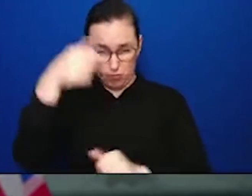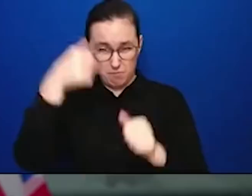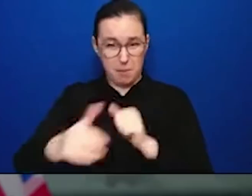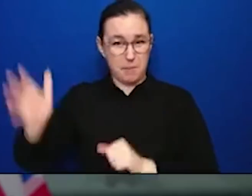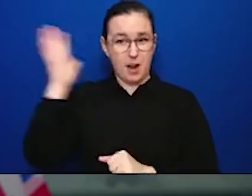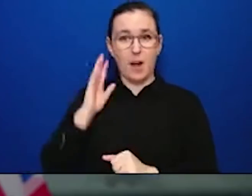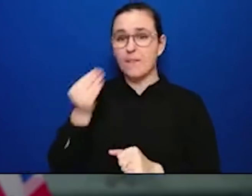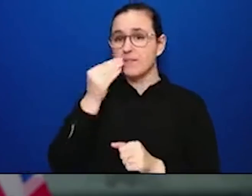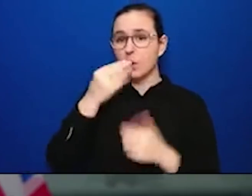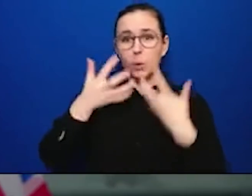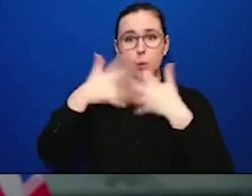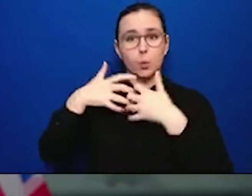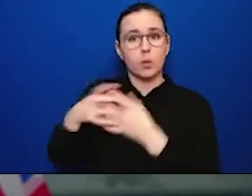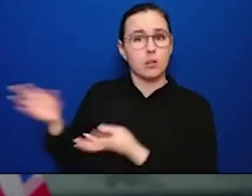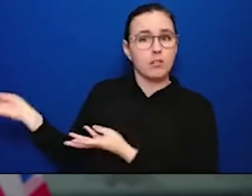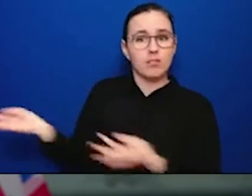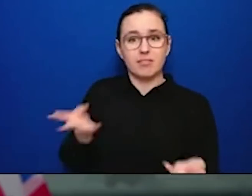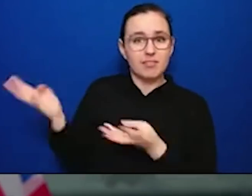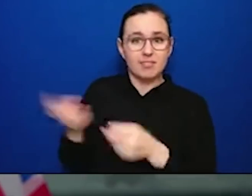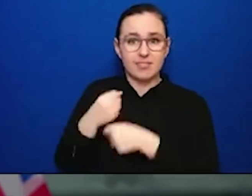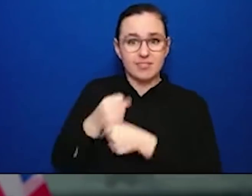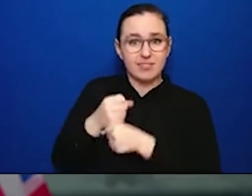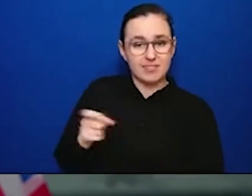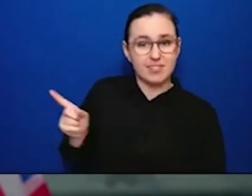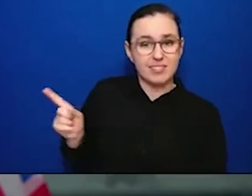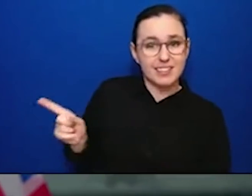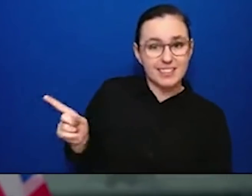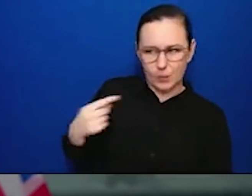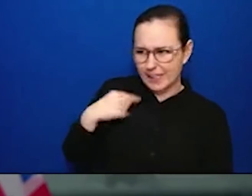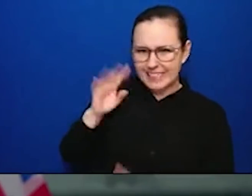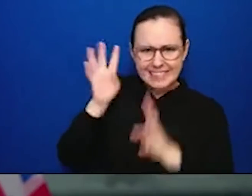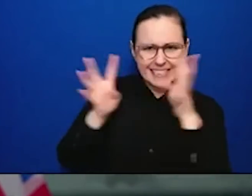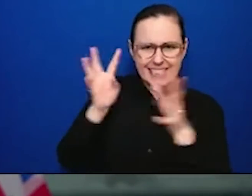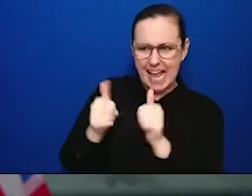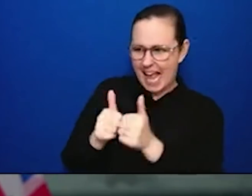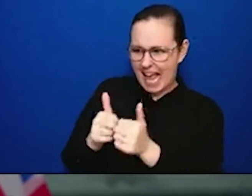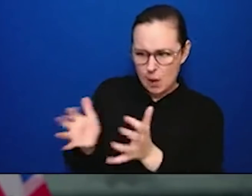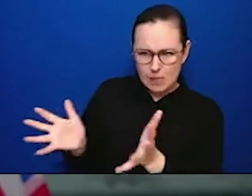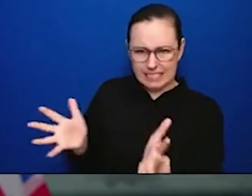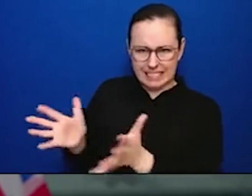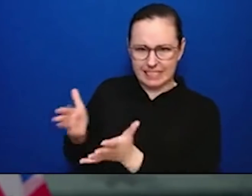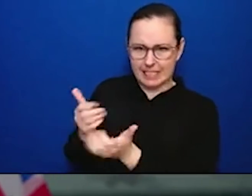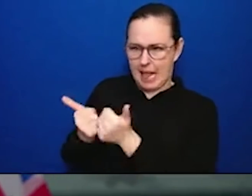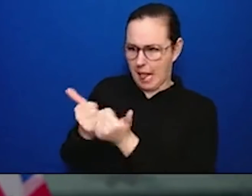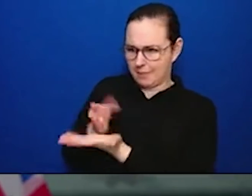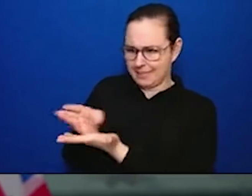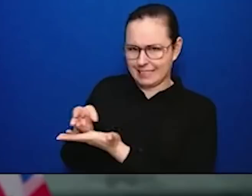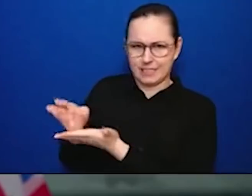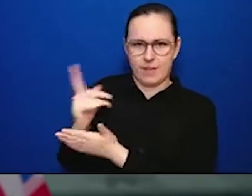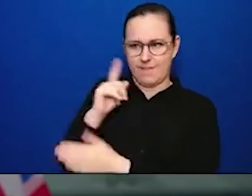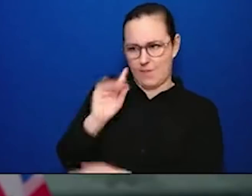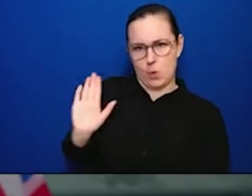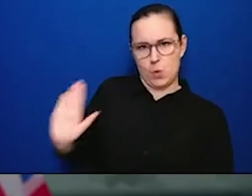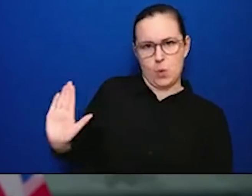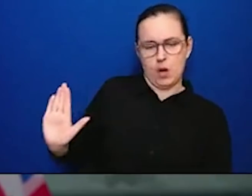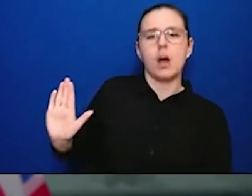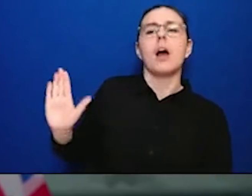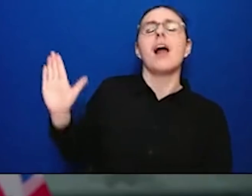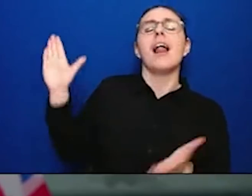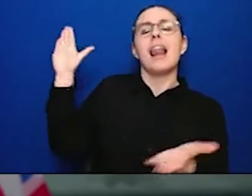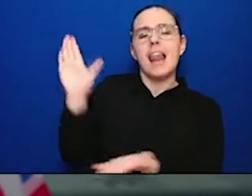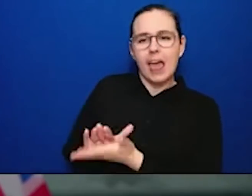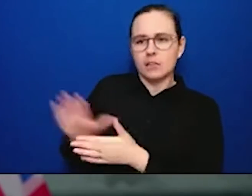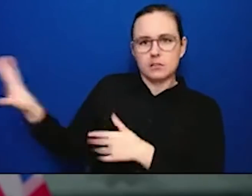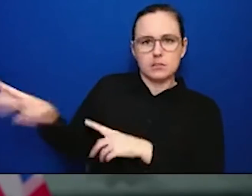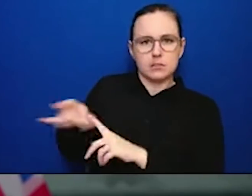come up with the important measures that would help reduce risk of transmission of illness. All of those need to be taken into